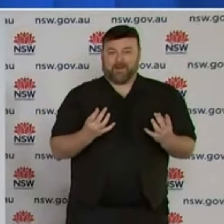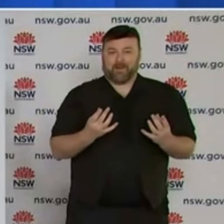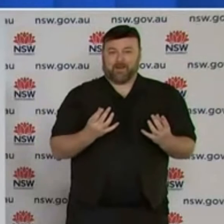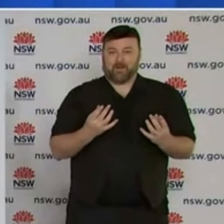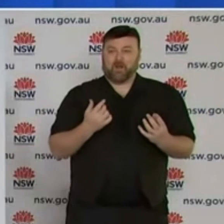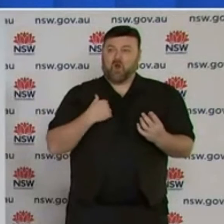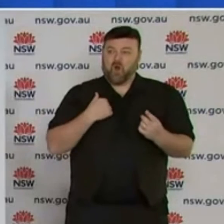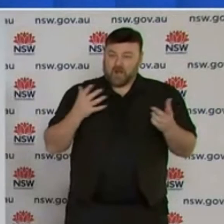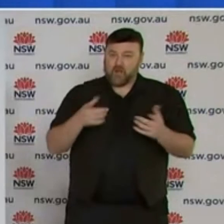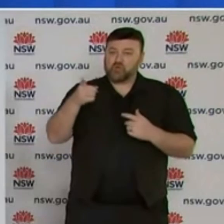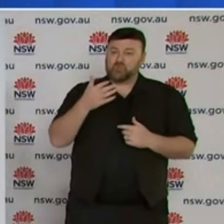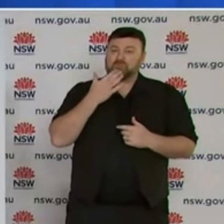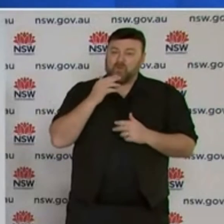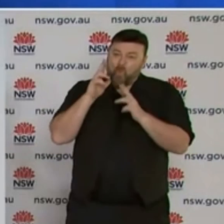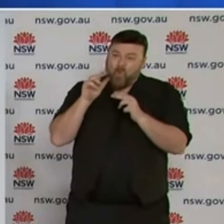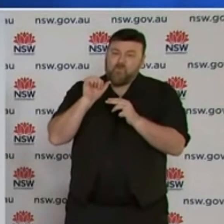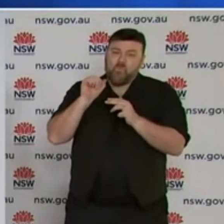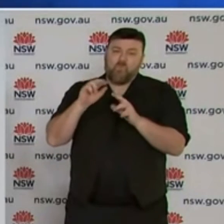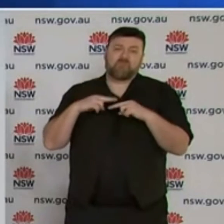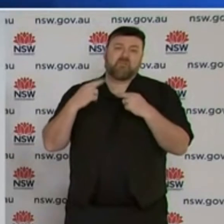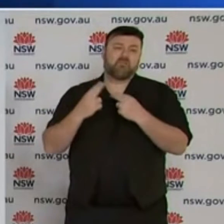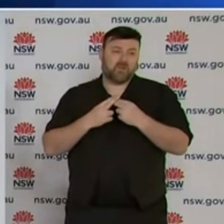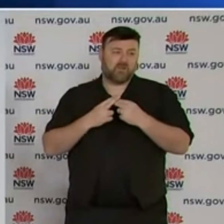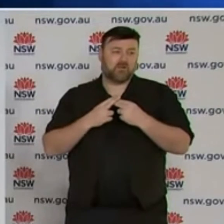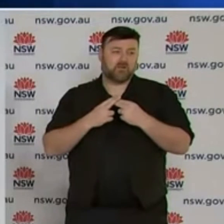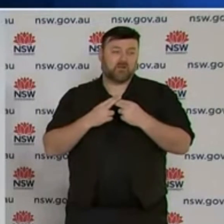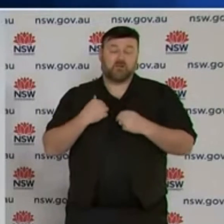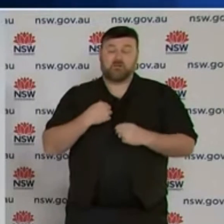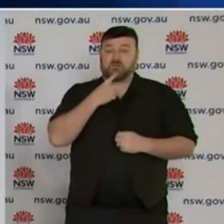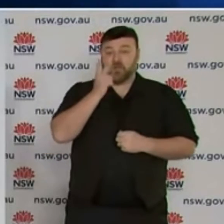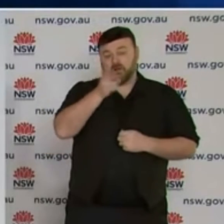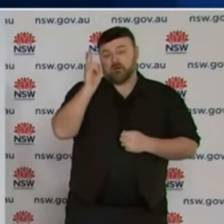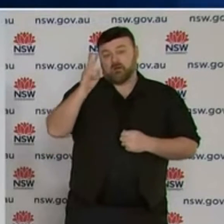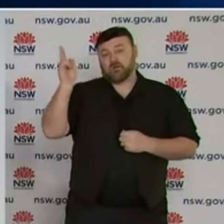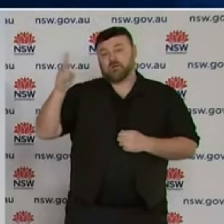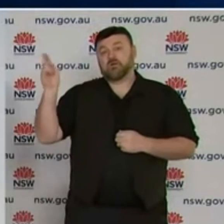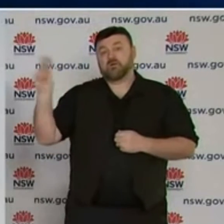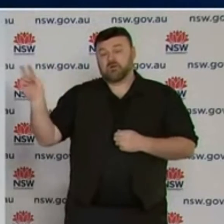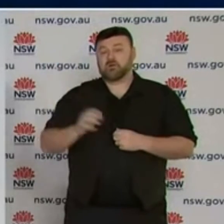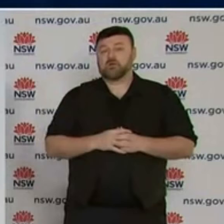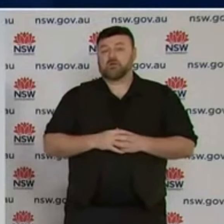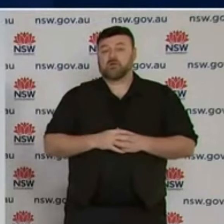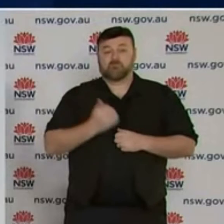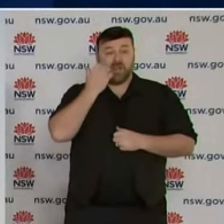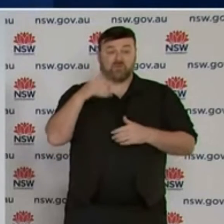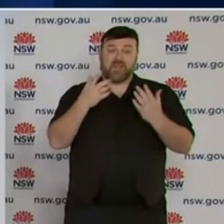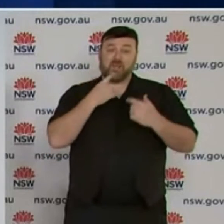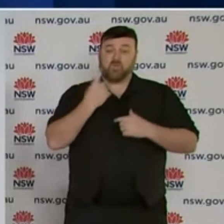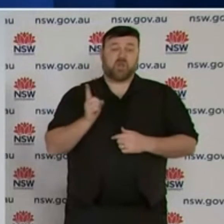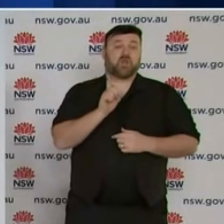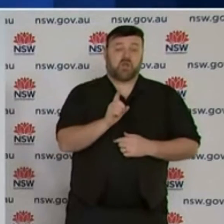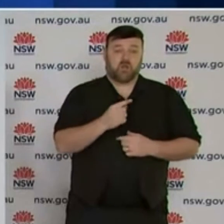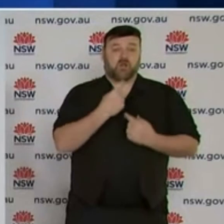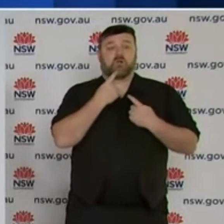because we don't want any family, and it's horrific. I mean, I say this all the time. We mention the deaths every day, but behind